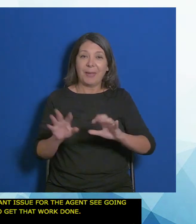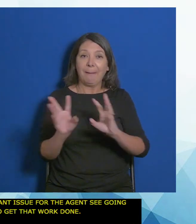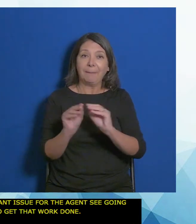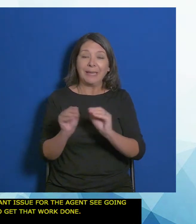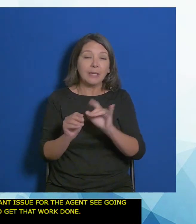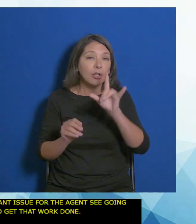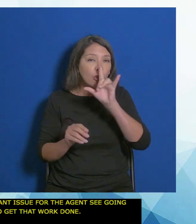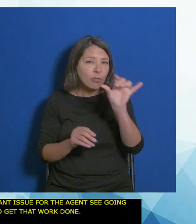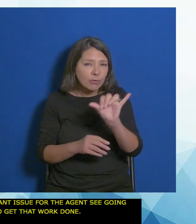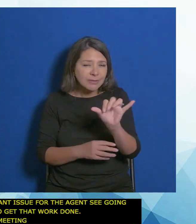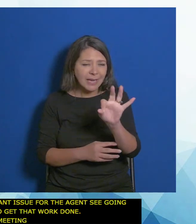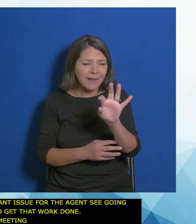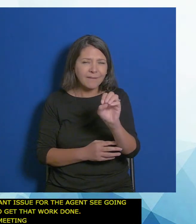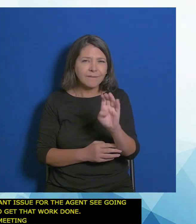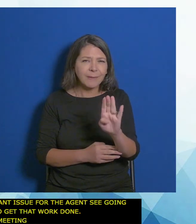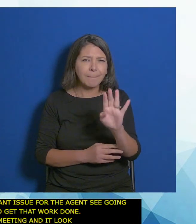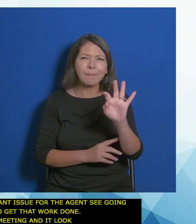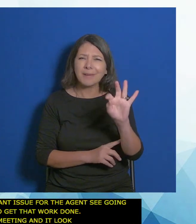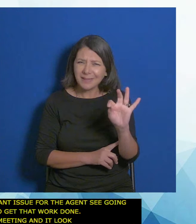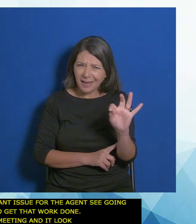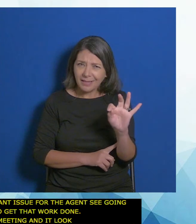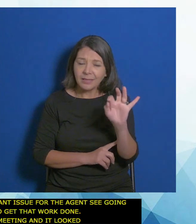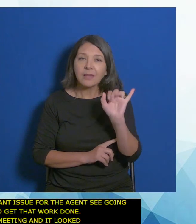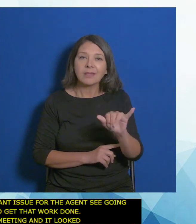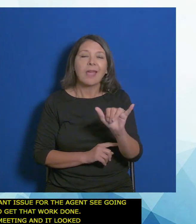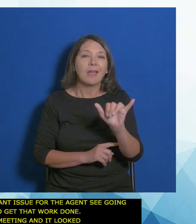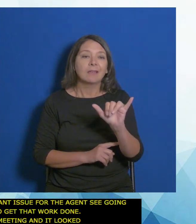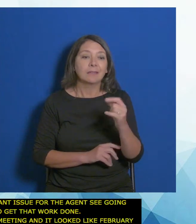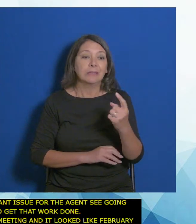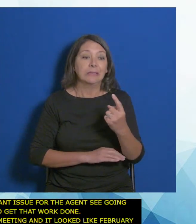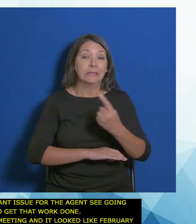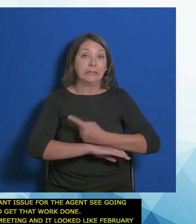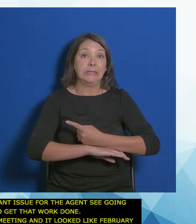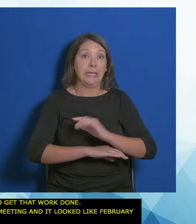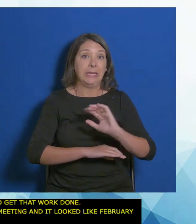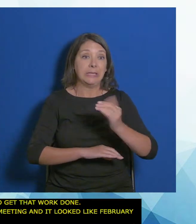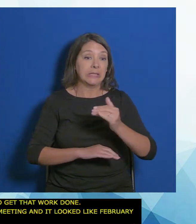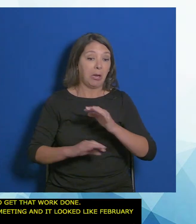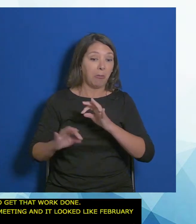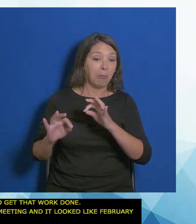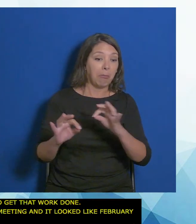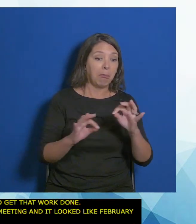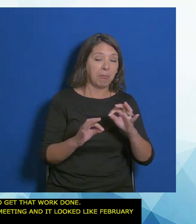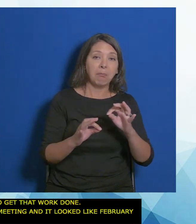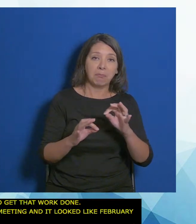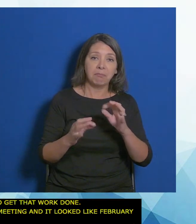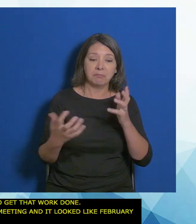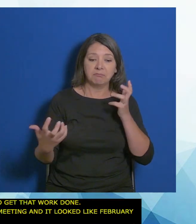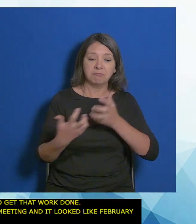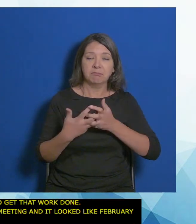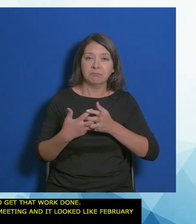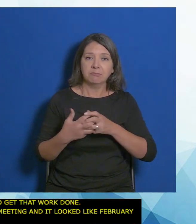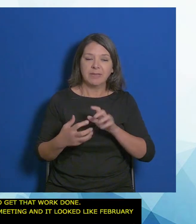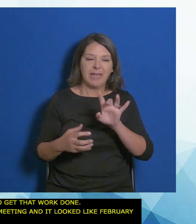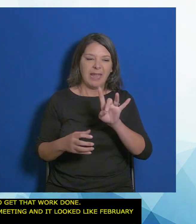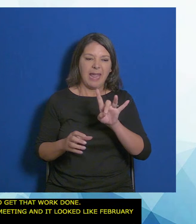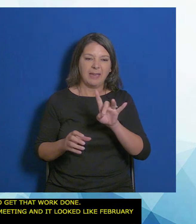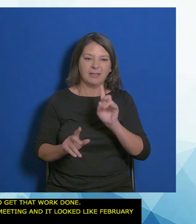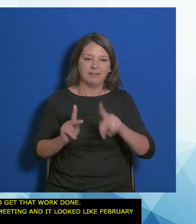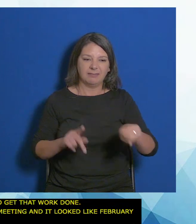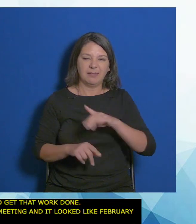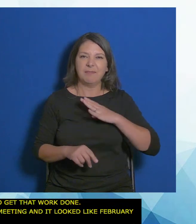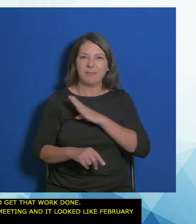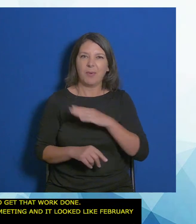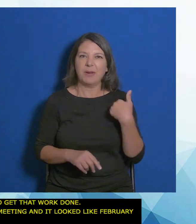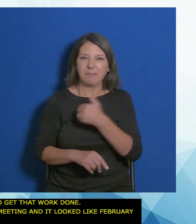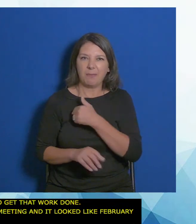February 9th was the date that worked best for, I think, 8 out of the 9 of us. So that had the